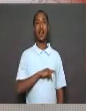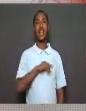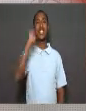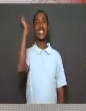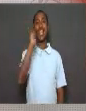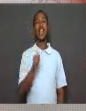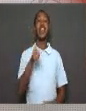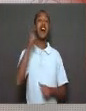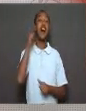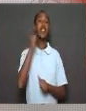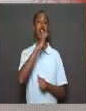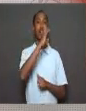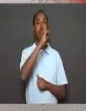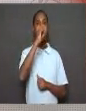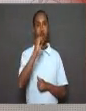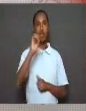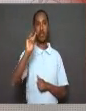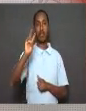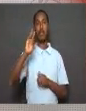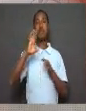any other covalent bond.